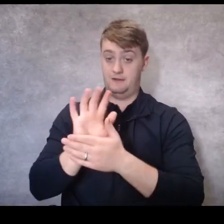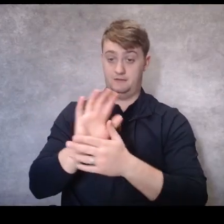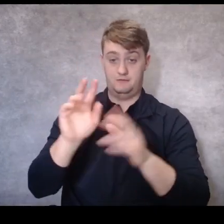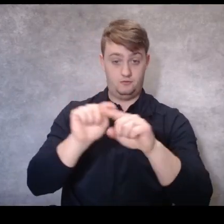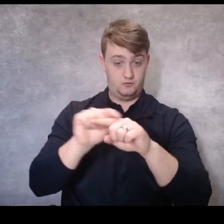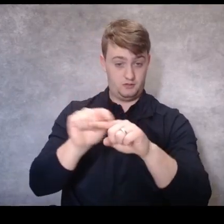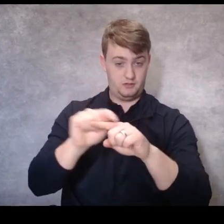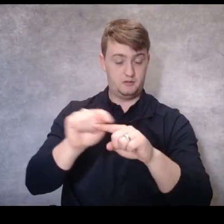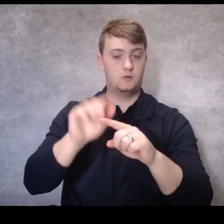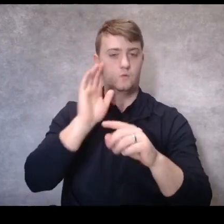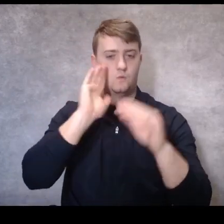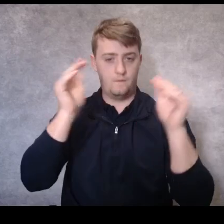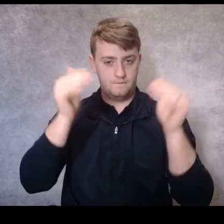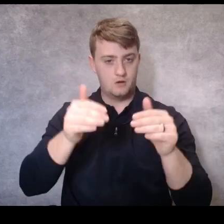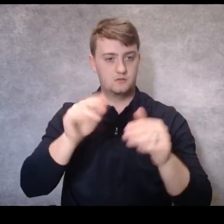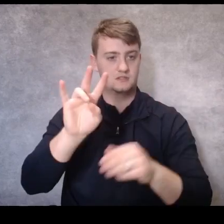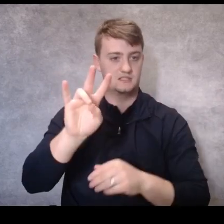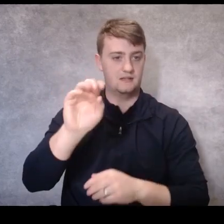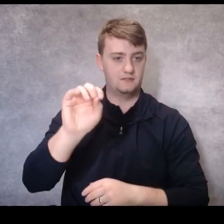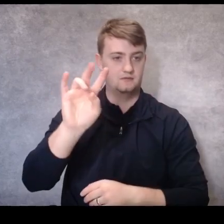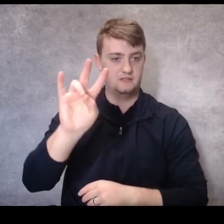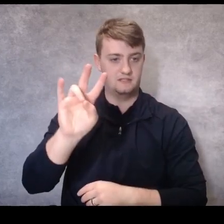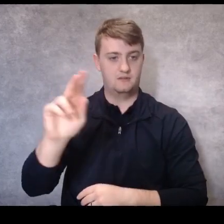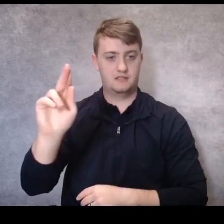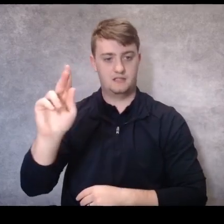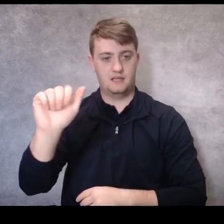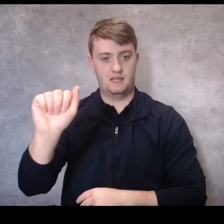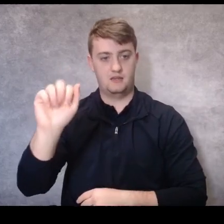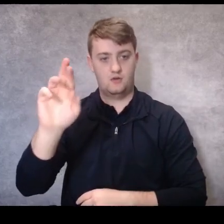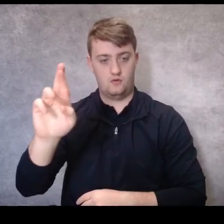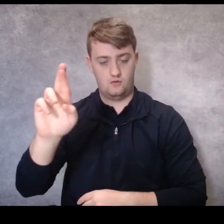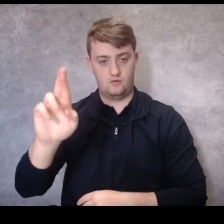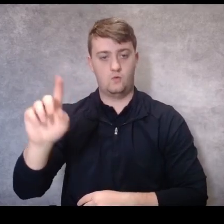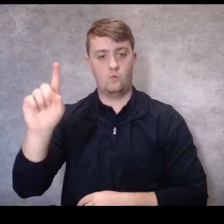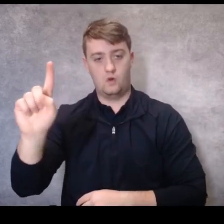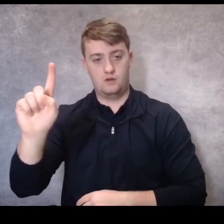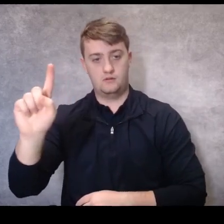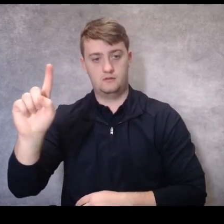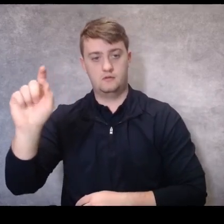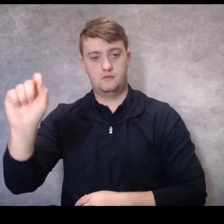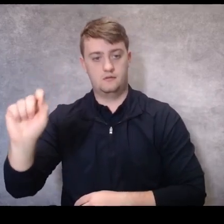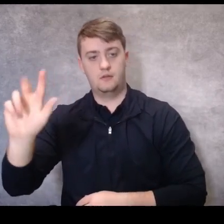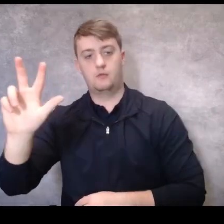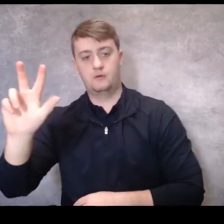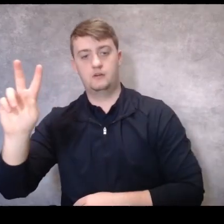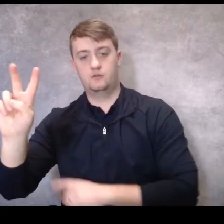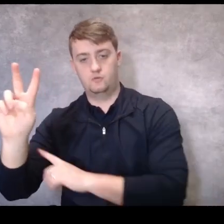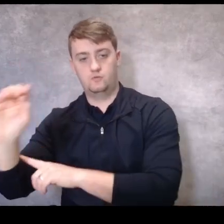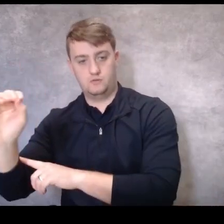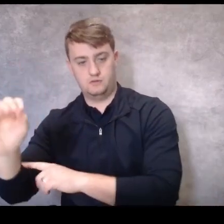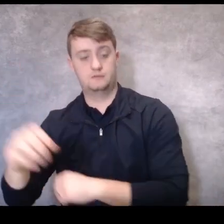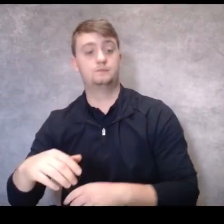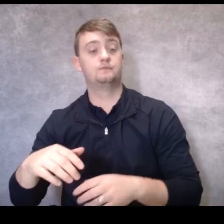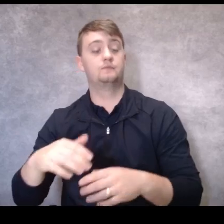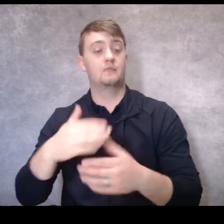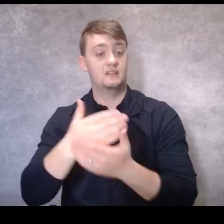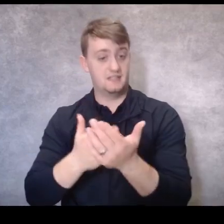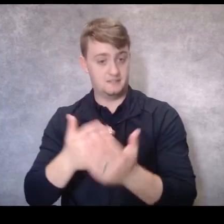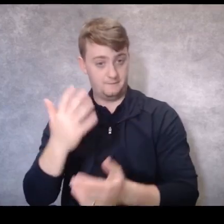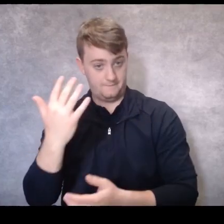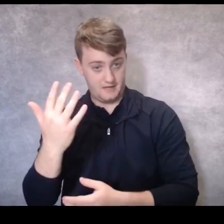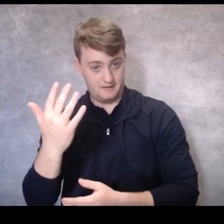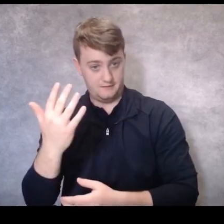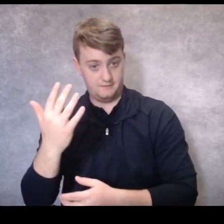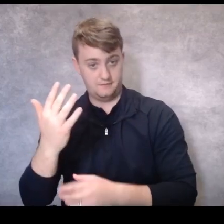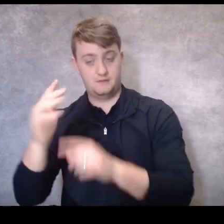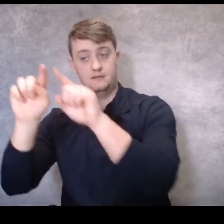video series will focus on 707 KAR 1 320, Section